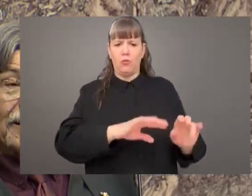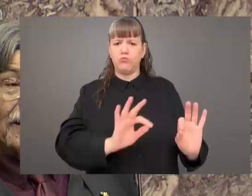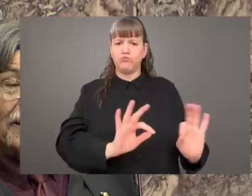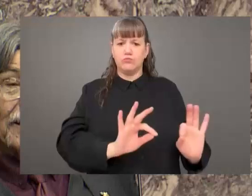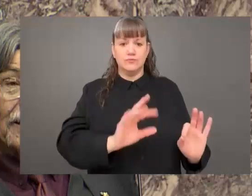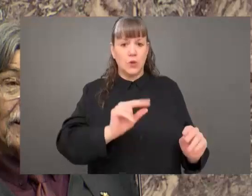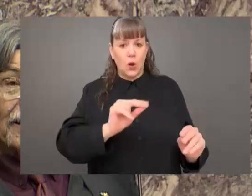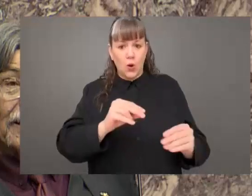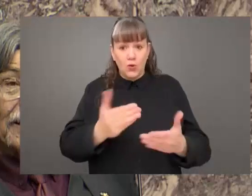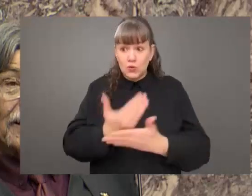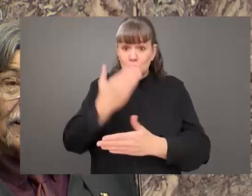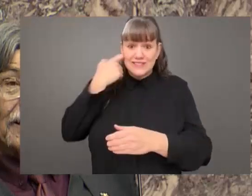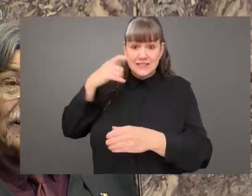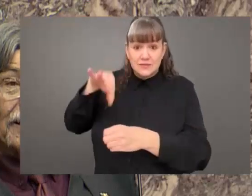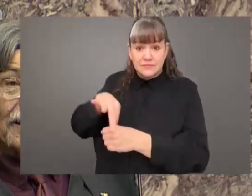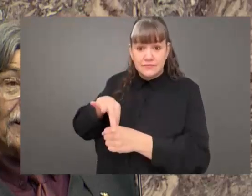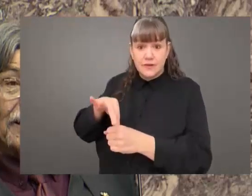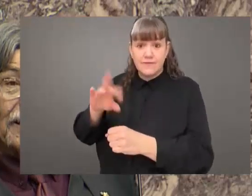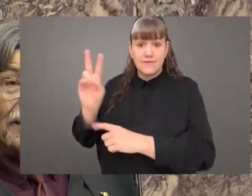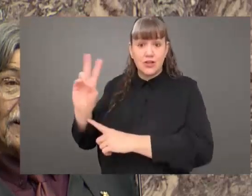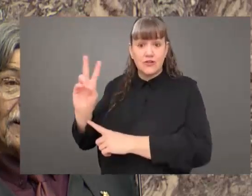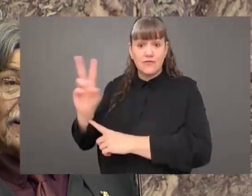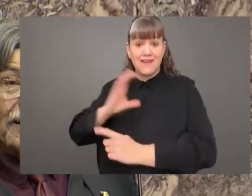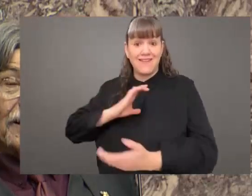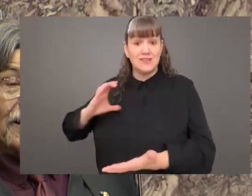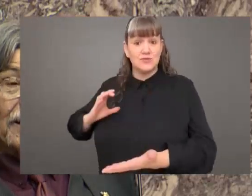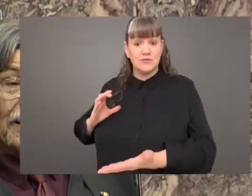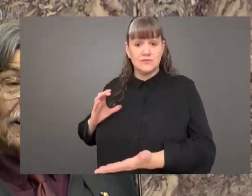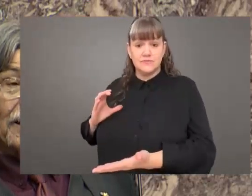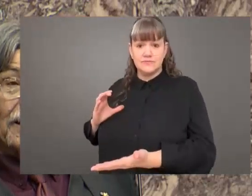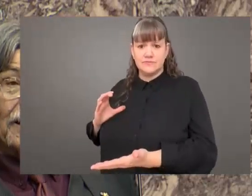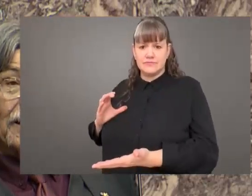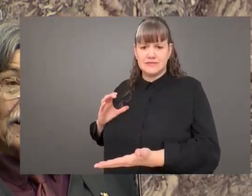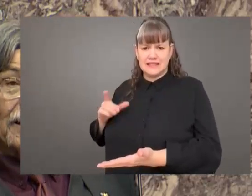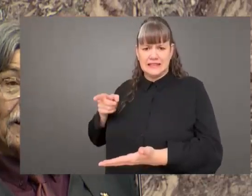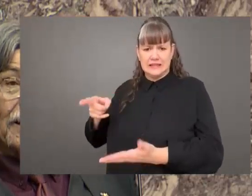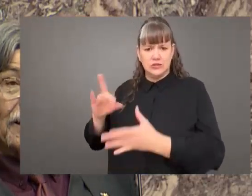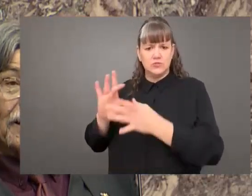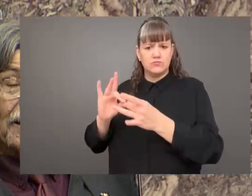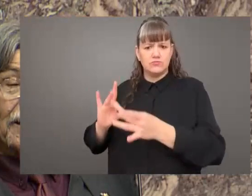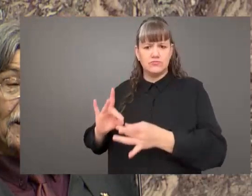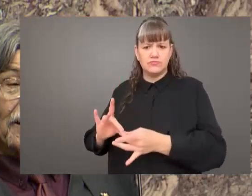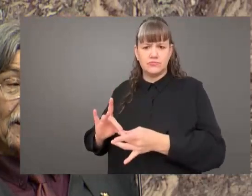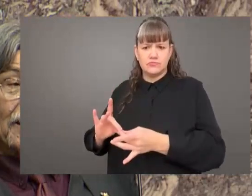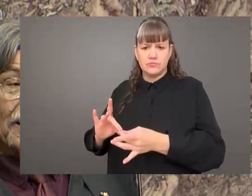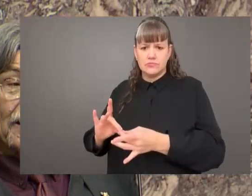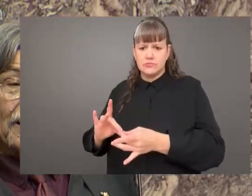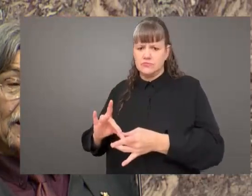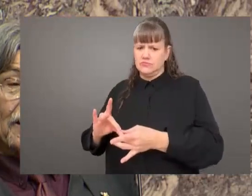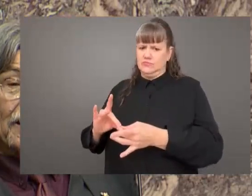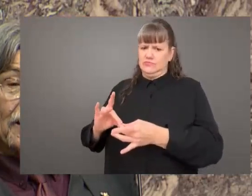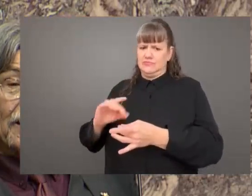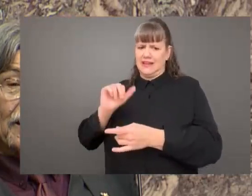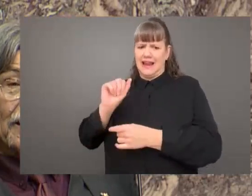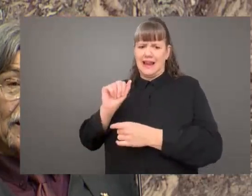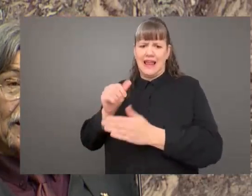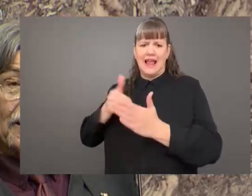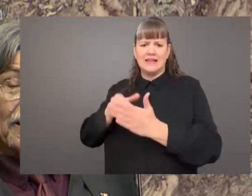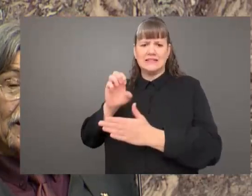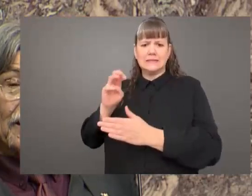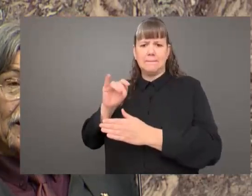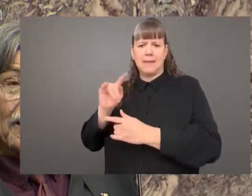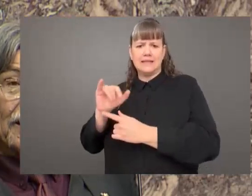to a secret cabal of Jews. In response to someone saying they wanted the destruction of both Israel and